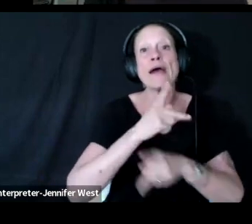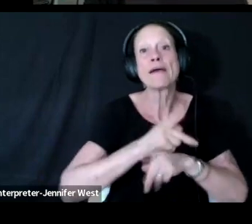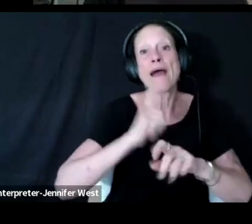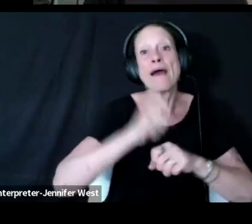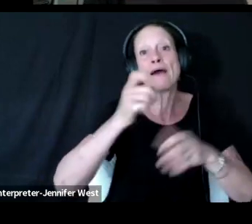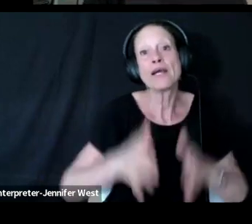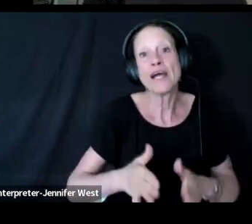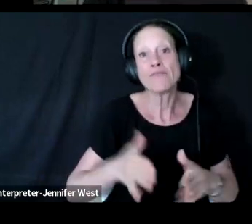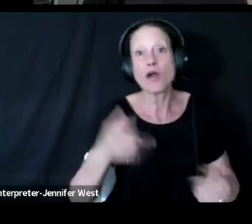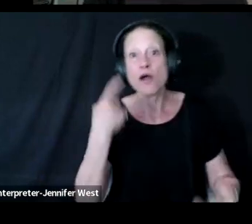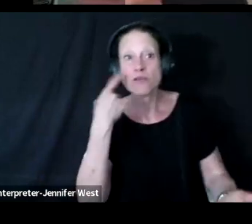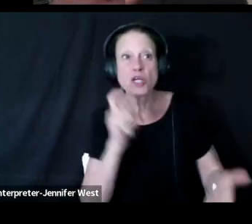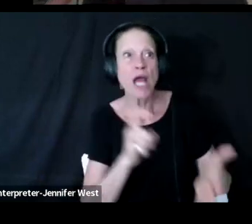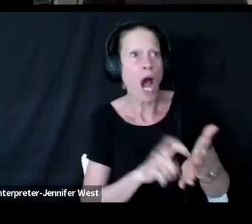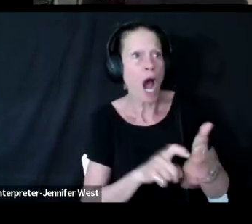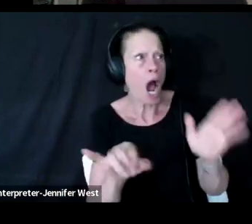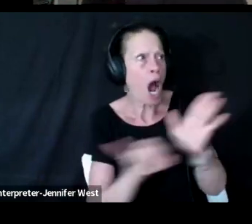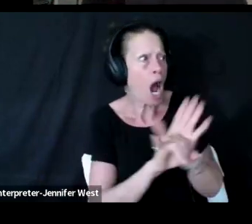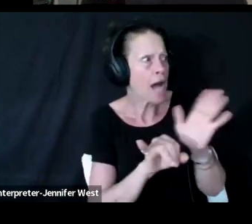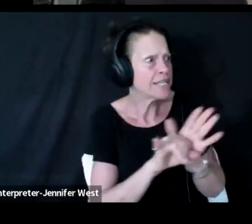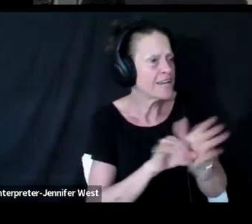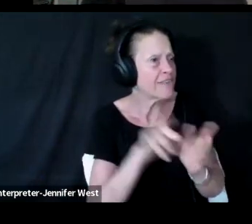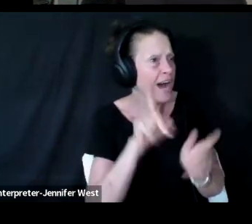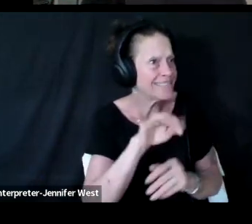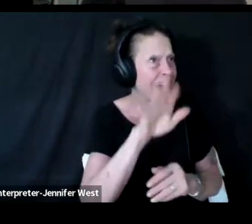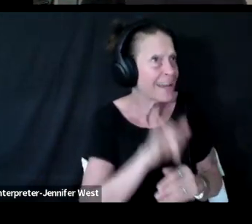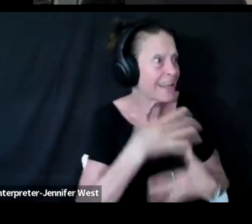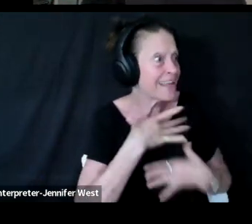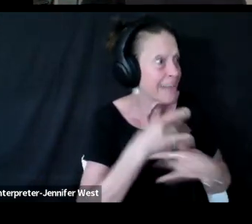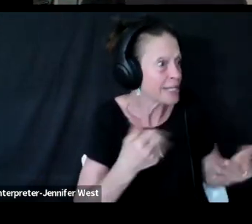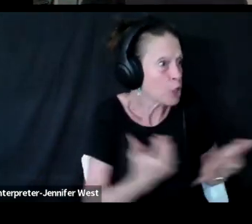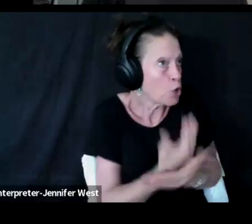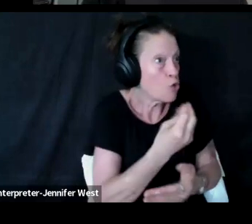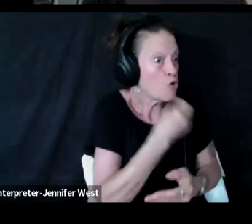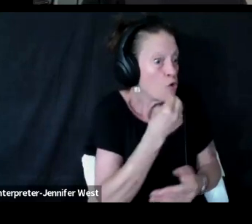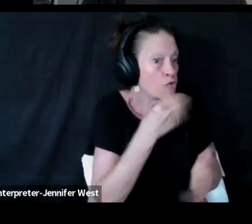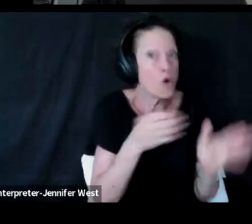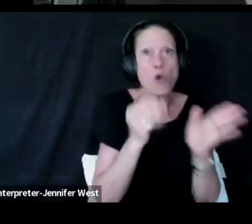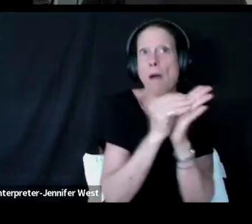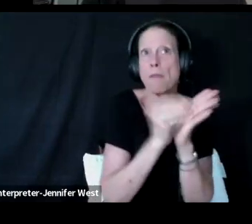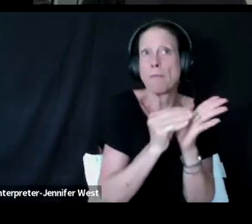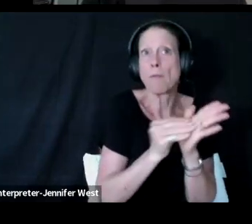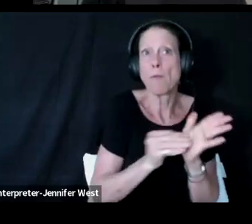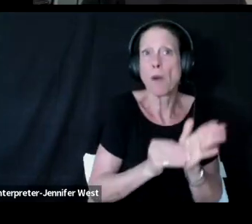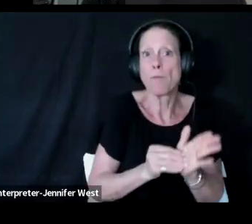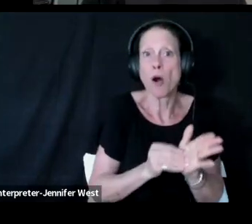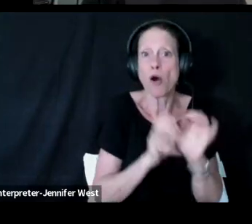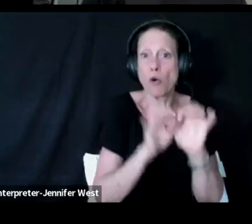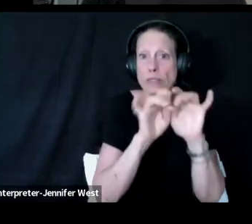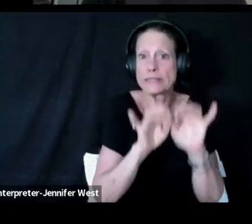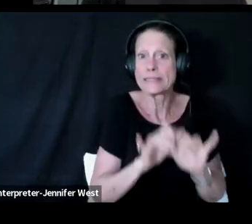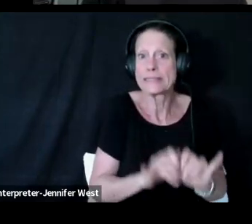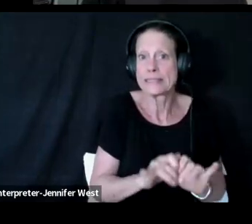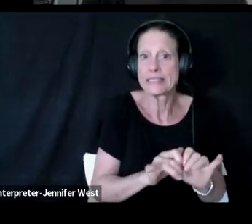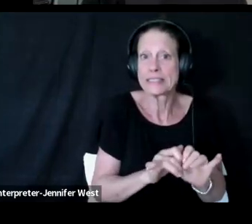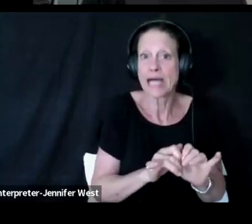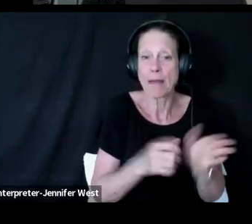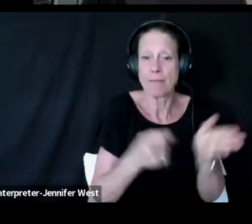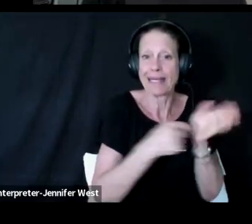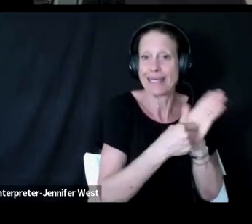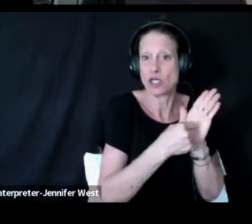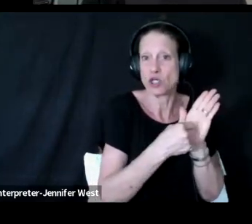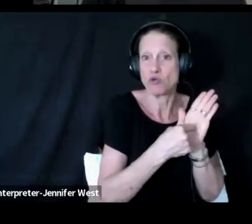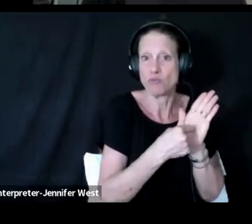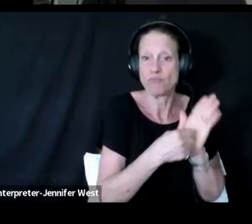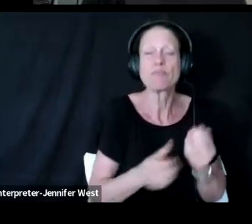new food, and they could go ahead um, and enter that new food right in there for them. Now, here's